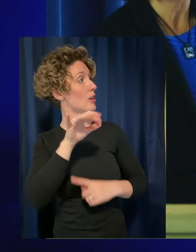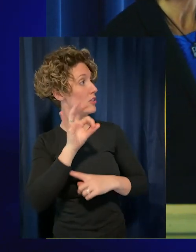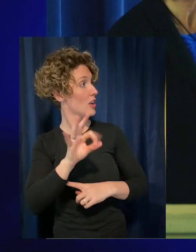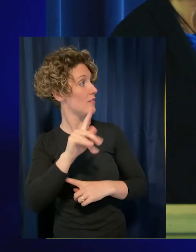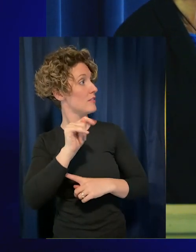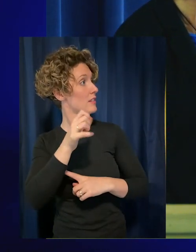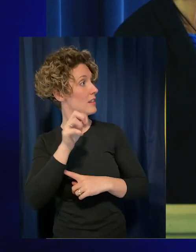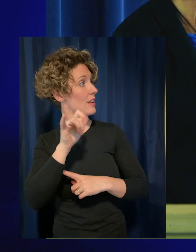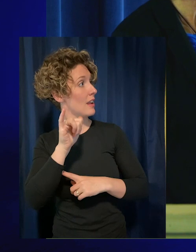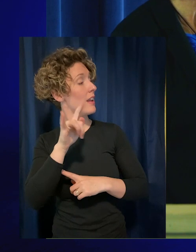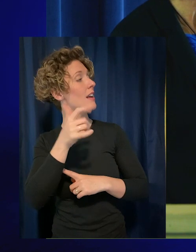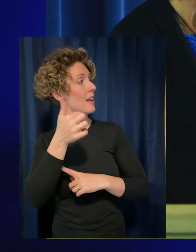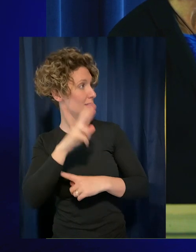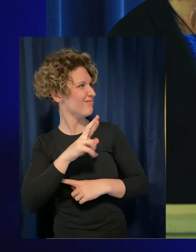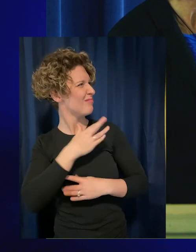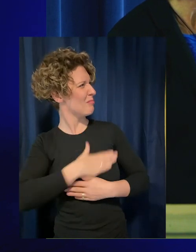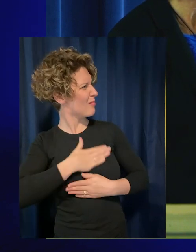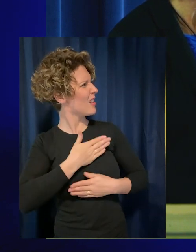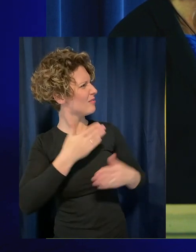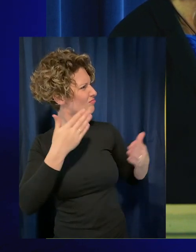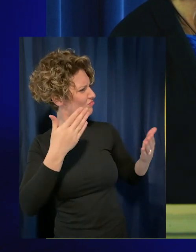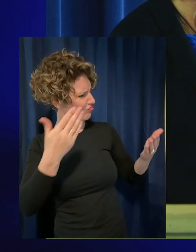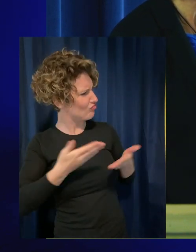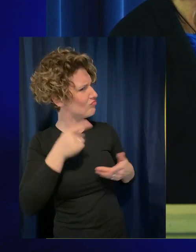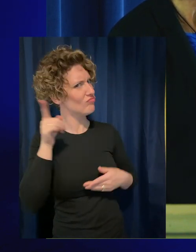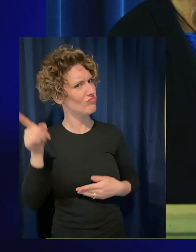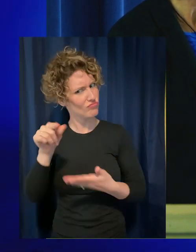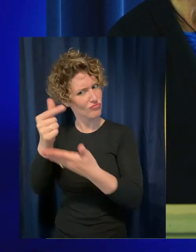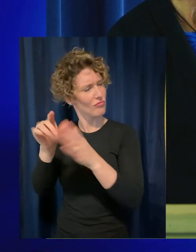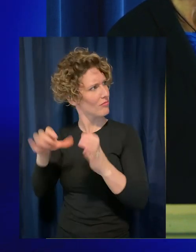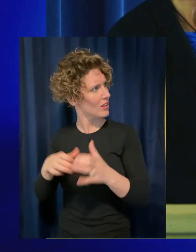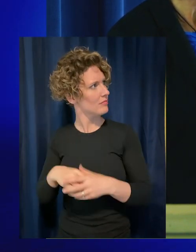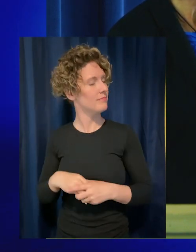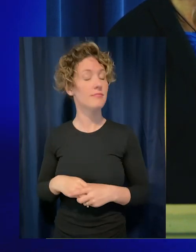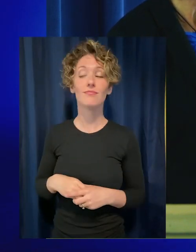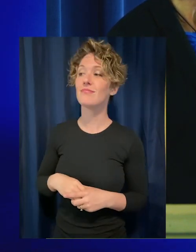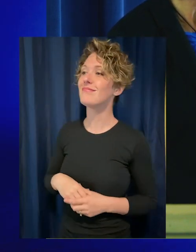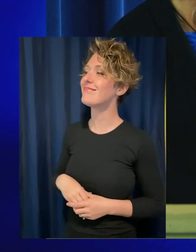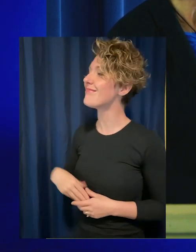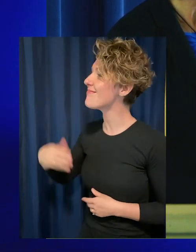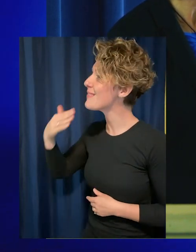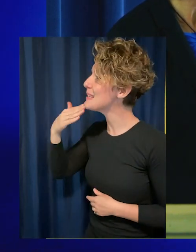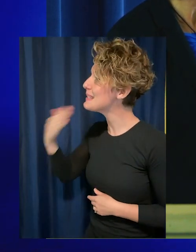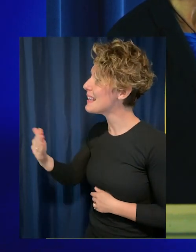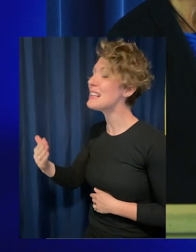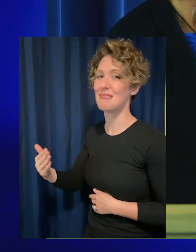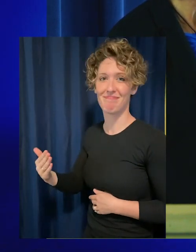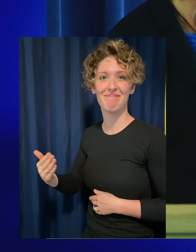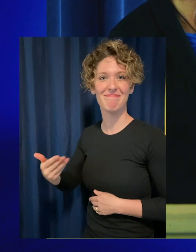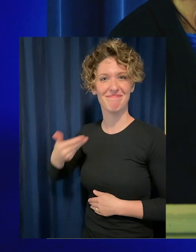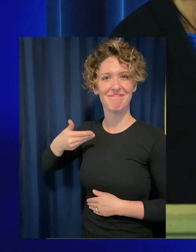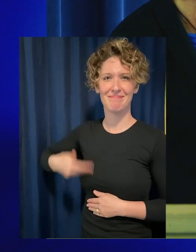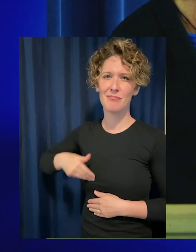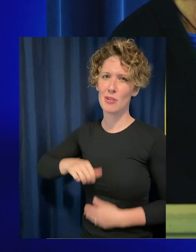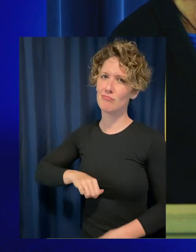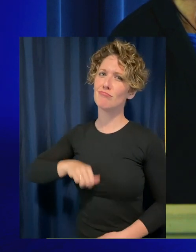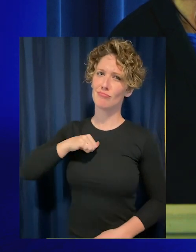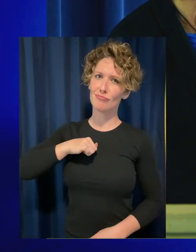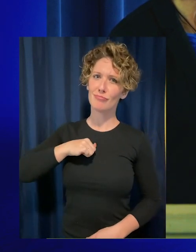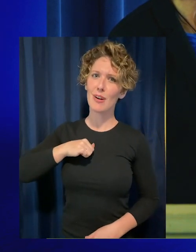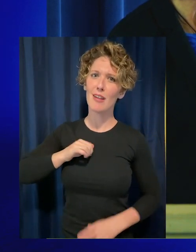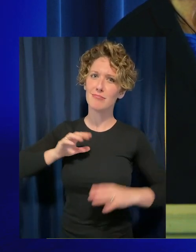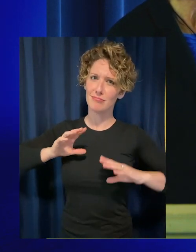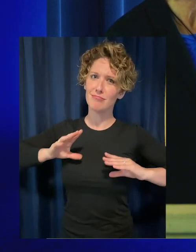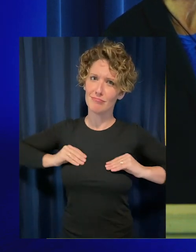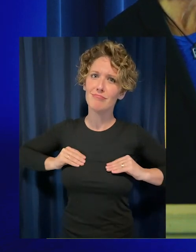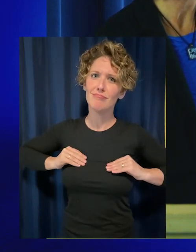Shelby, as a school board member of the Matanuska-Susitna Borough School District, I hereby proudly accept the Susitna Valley